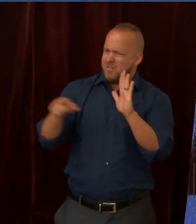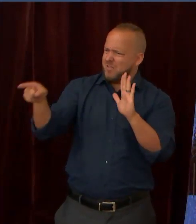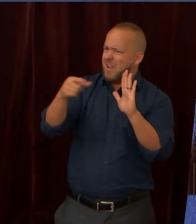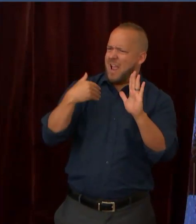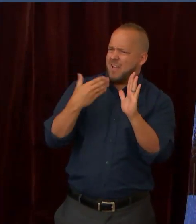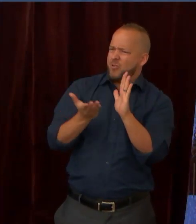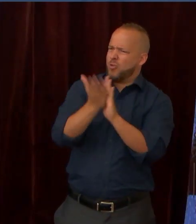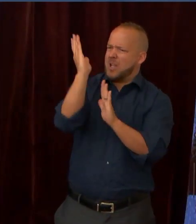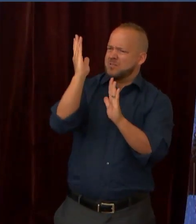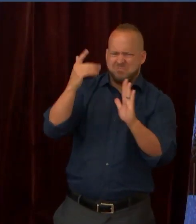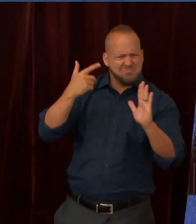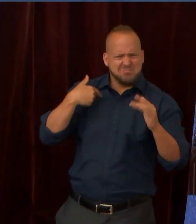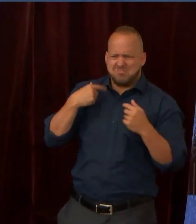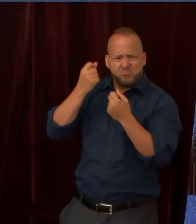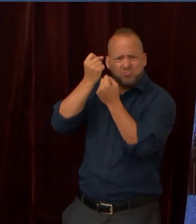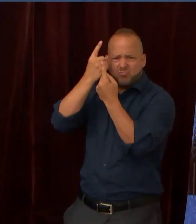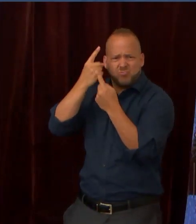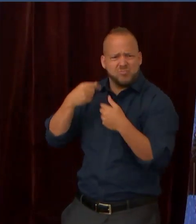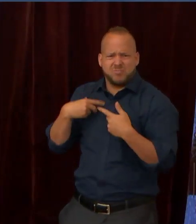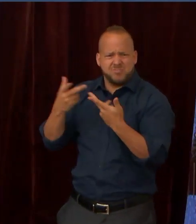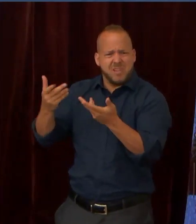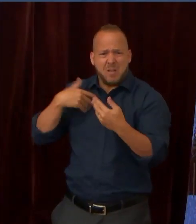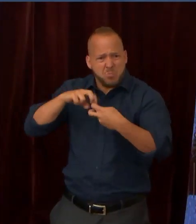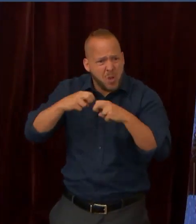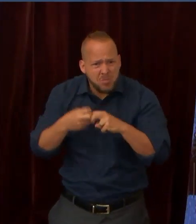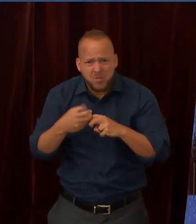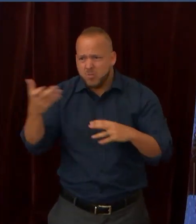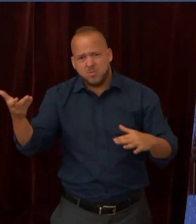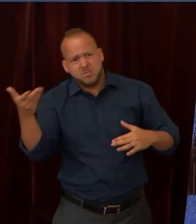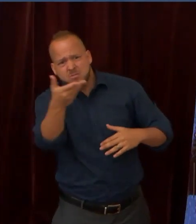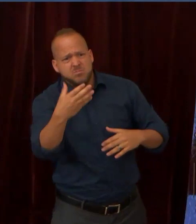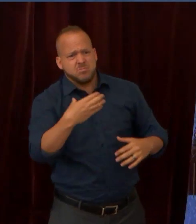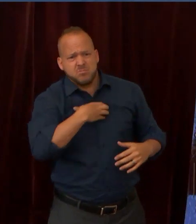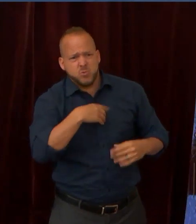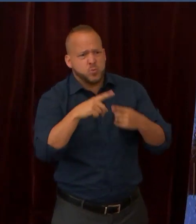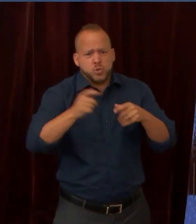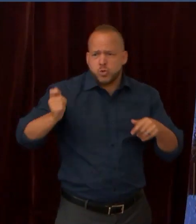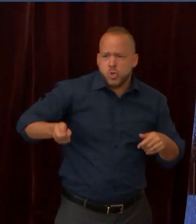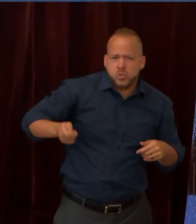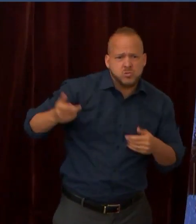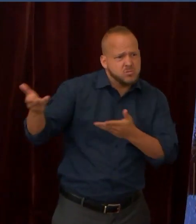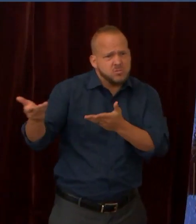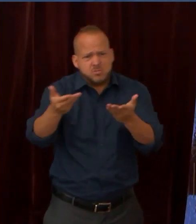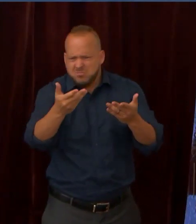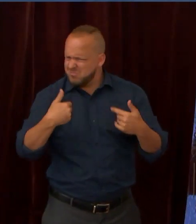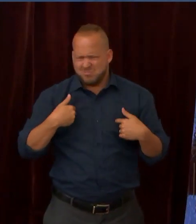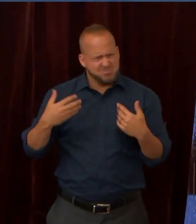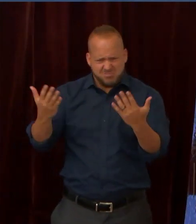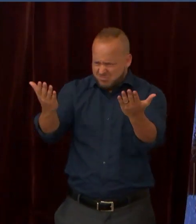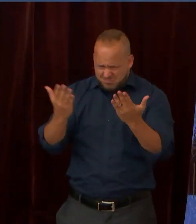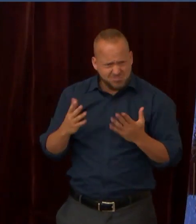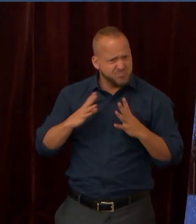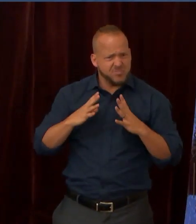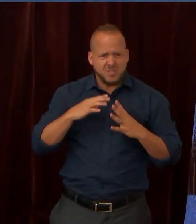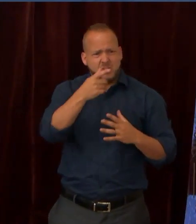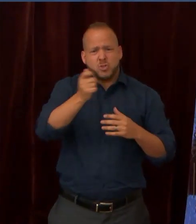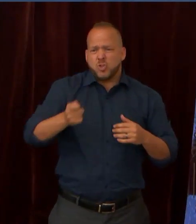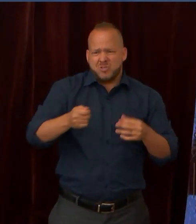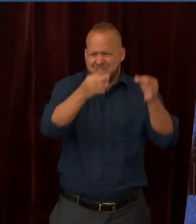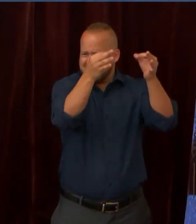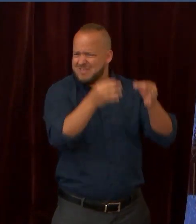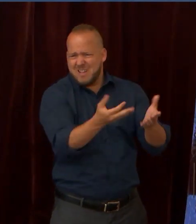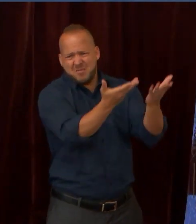these issues. So I don't have any umbrage that people have asked a judge to look at these issues. We believe we're on sound